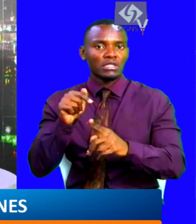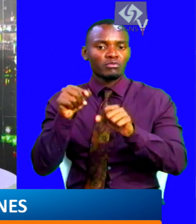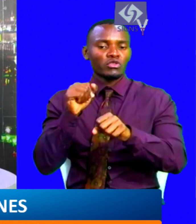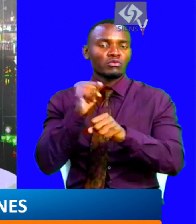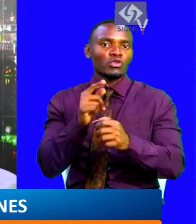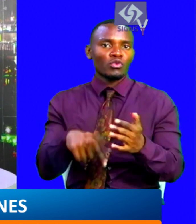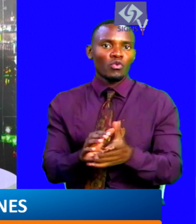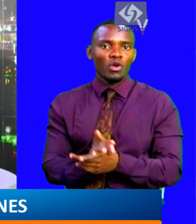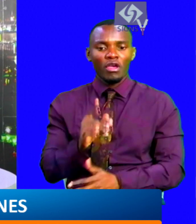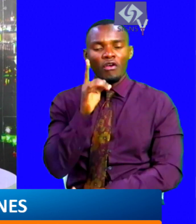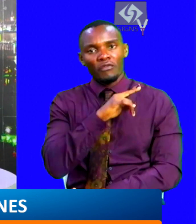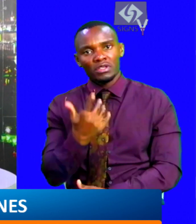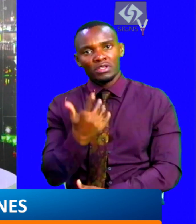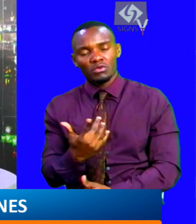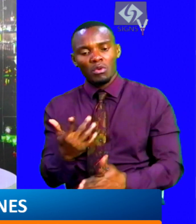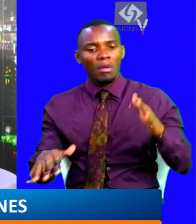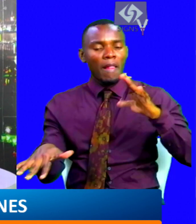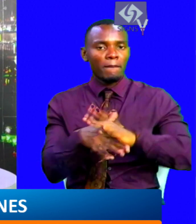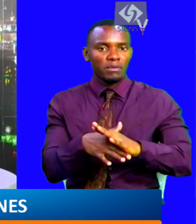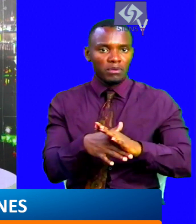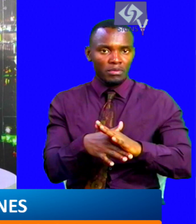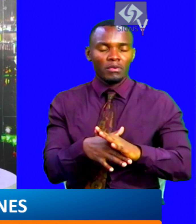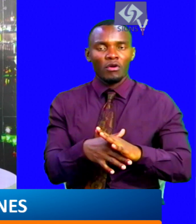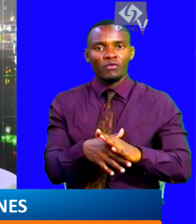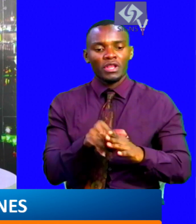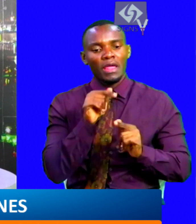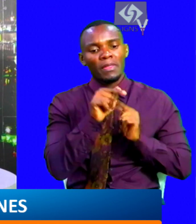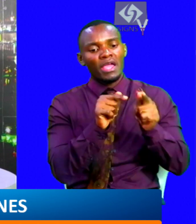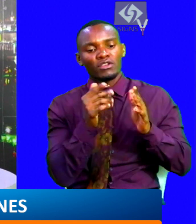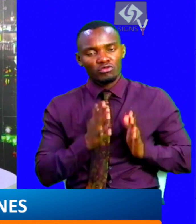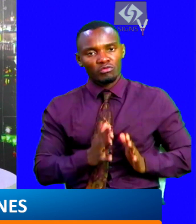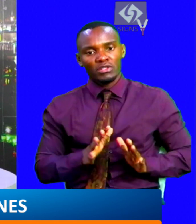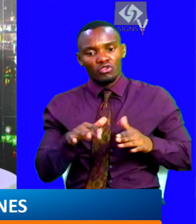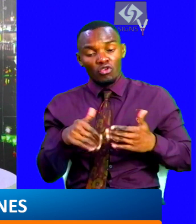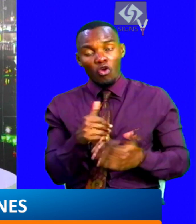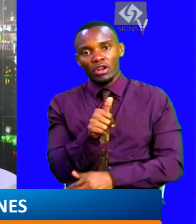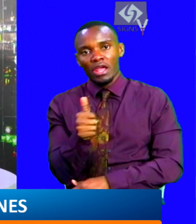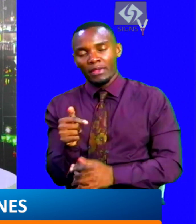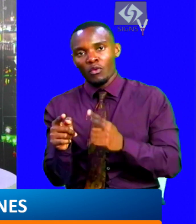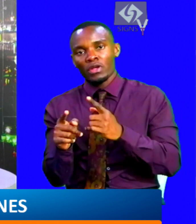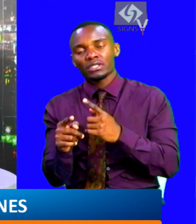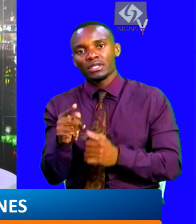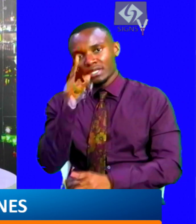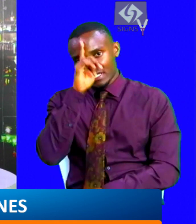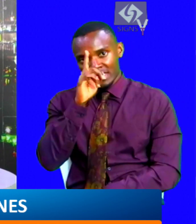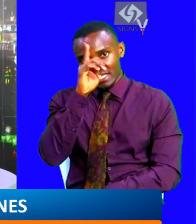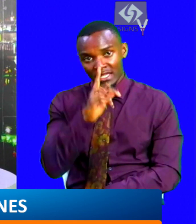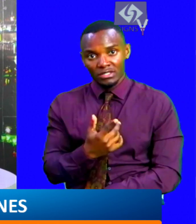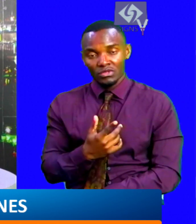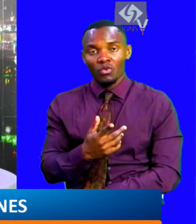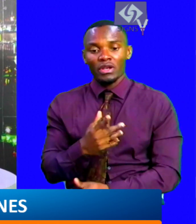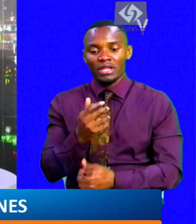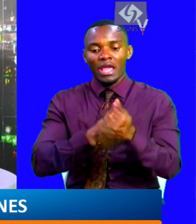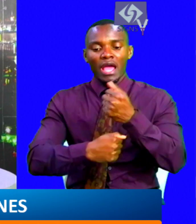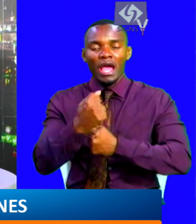party's disciplinary committee in a process that could end in the expulsion of the accused